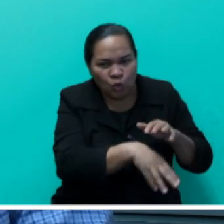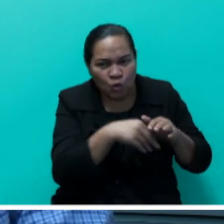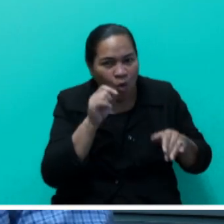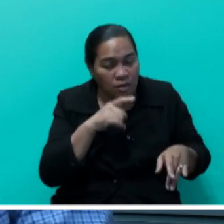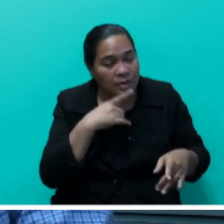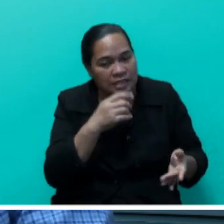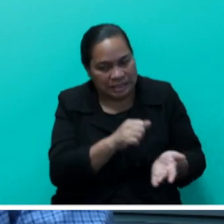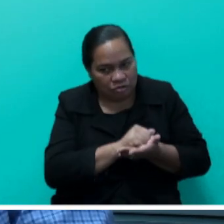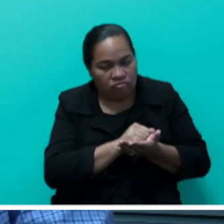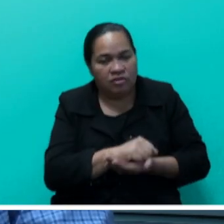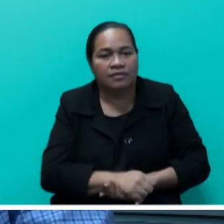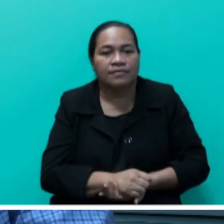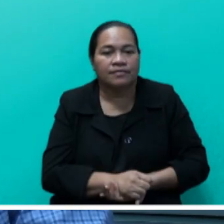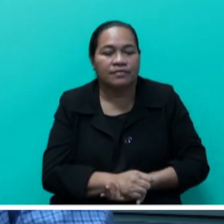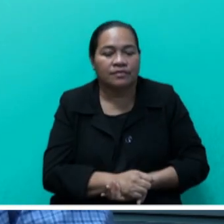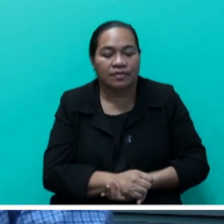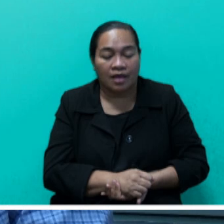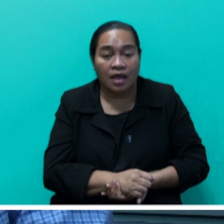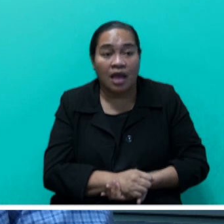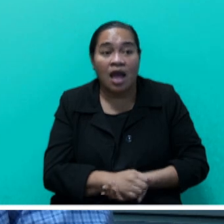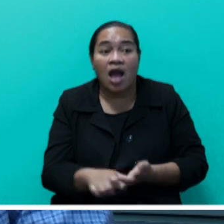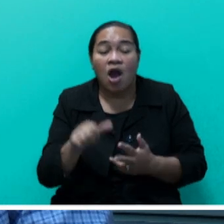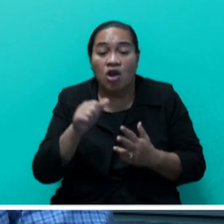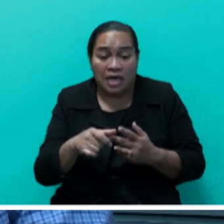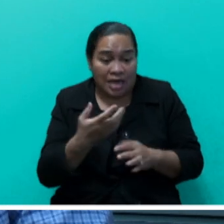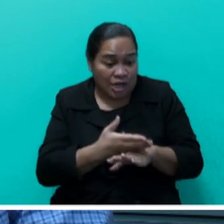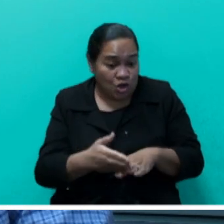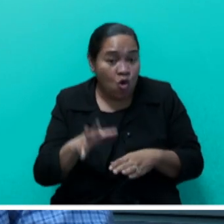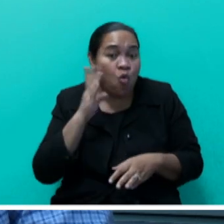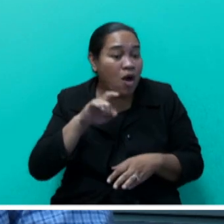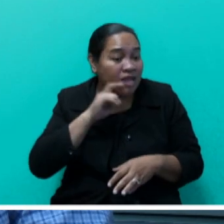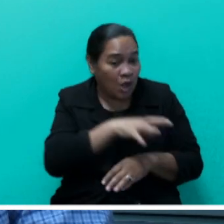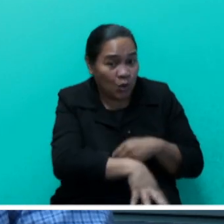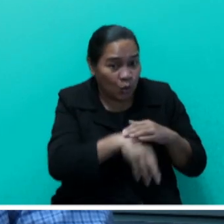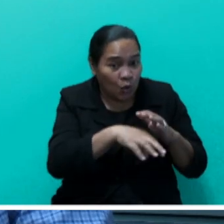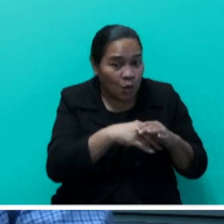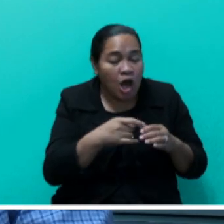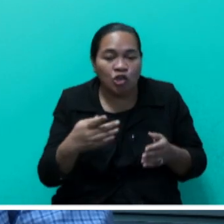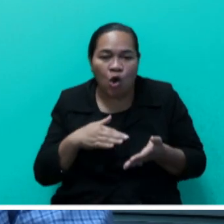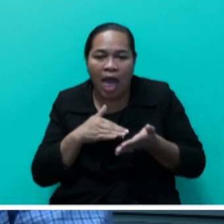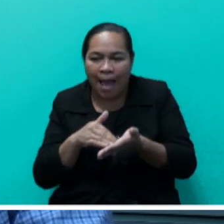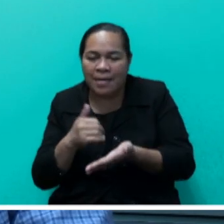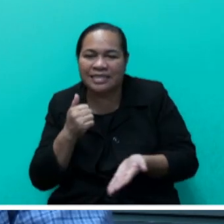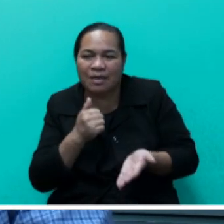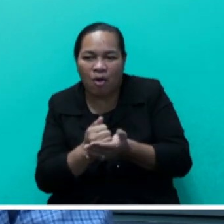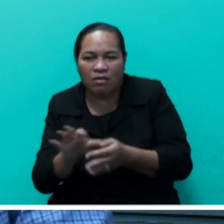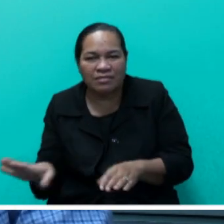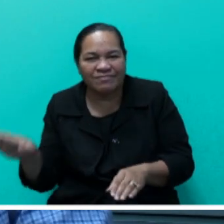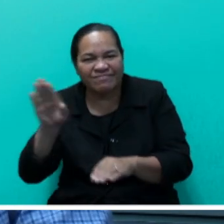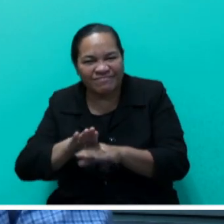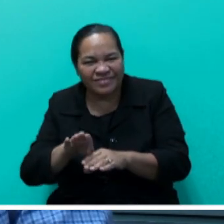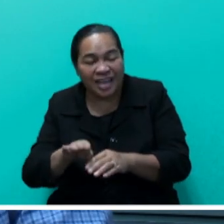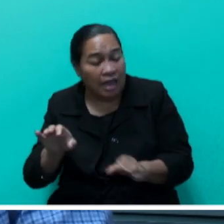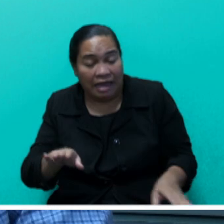source development. So WEF is securing a new water source at Nasasa to supplement the water supply at Tanganikula and Wainikola systems,